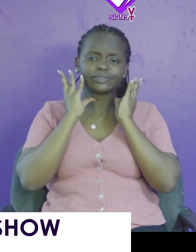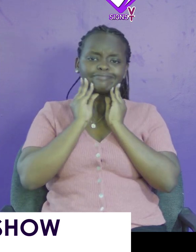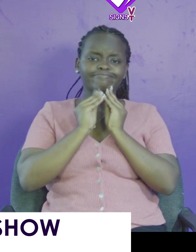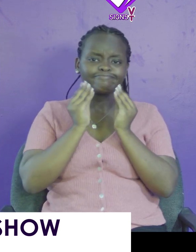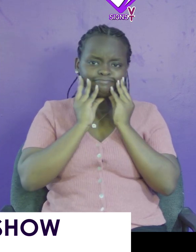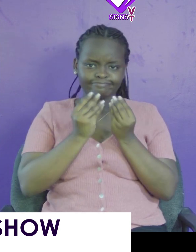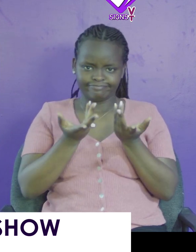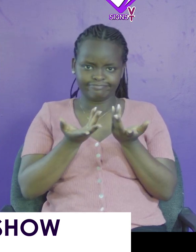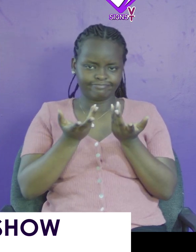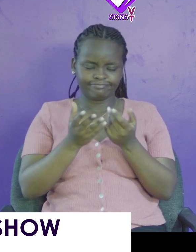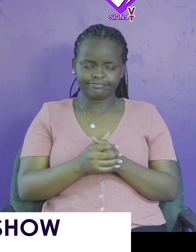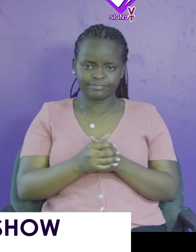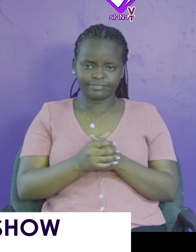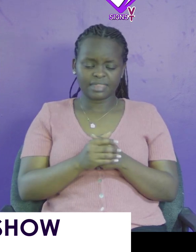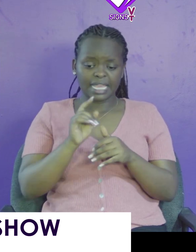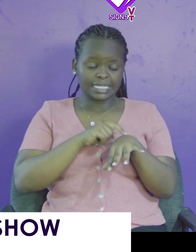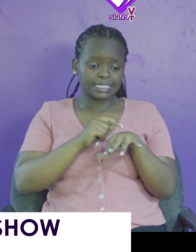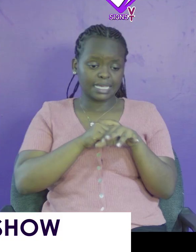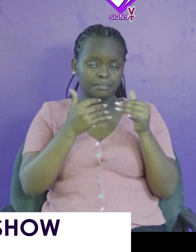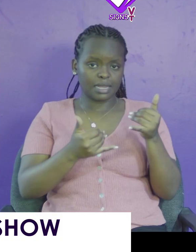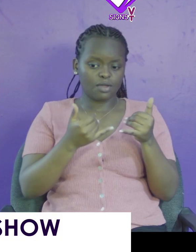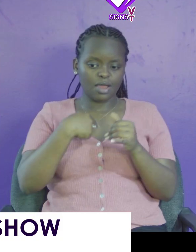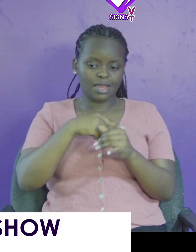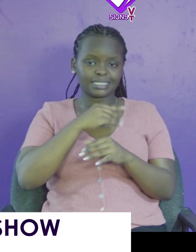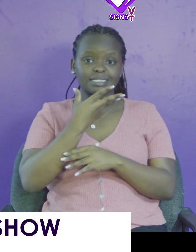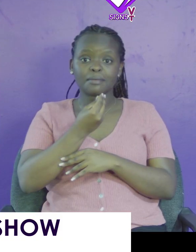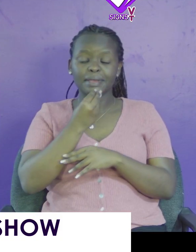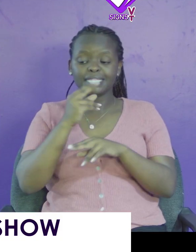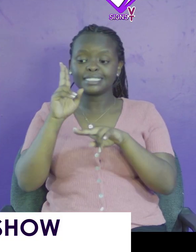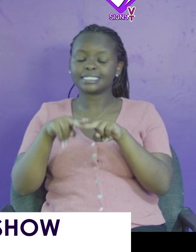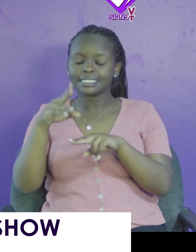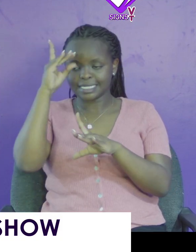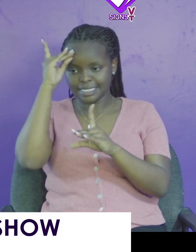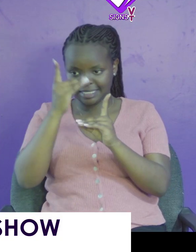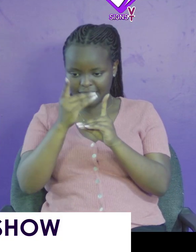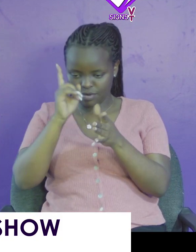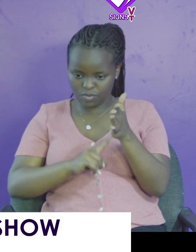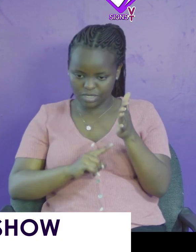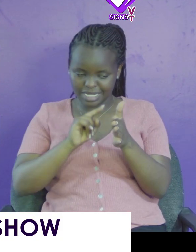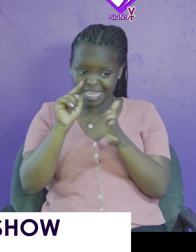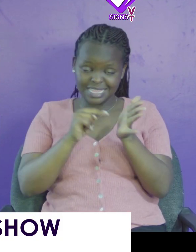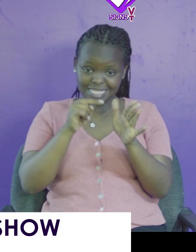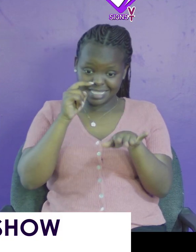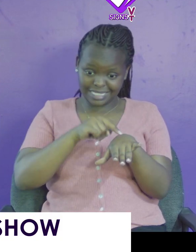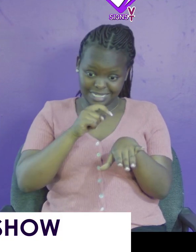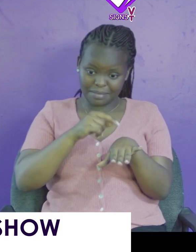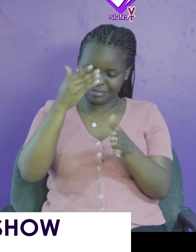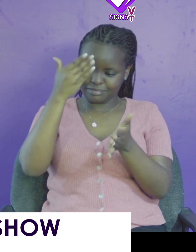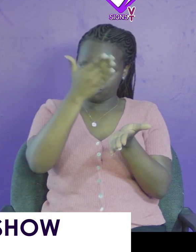We are in an era, and this era, it is us men who will sit down and decide that this era is supposed to